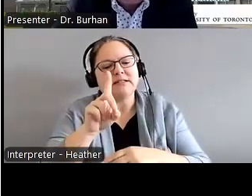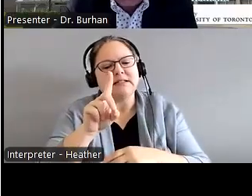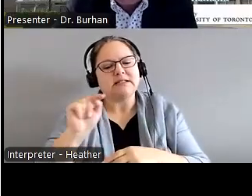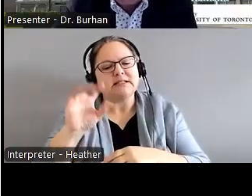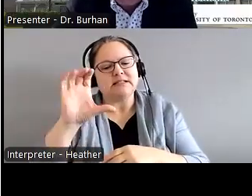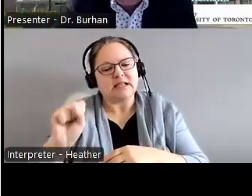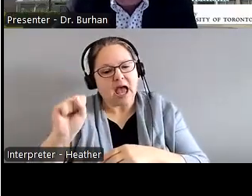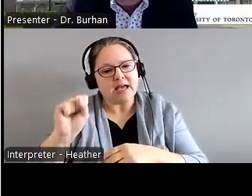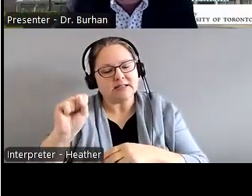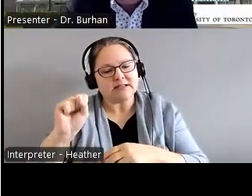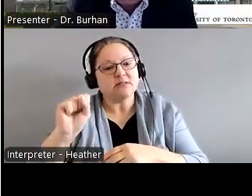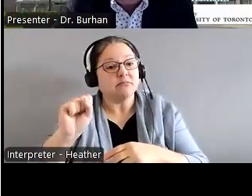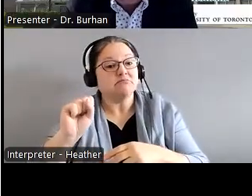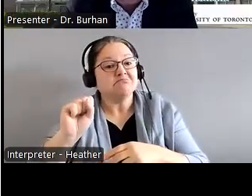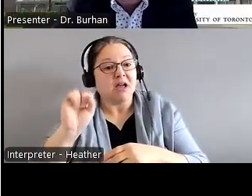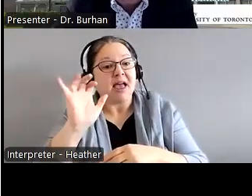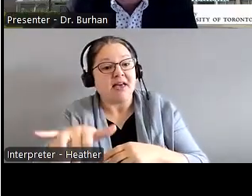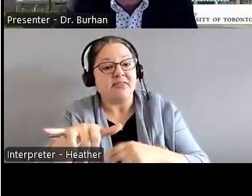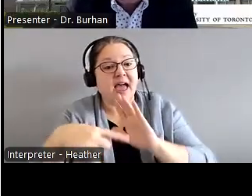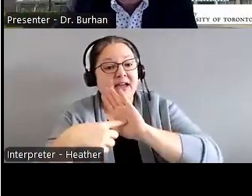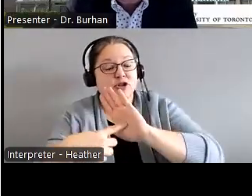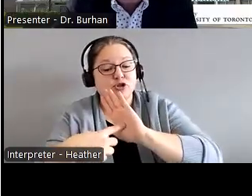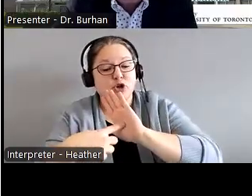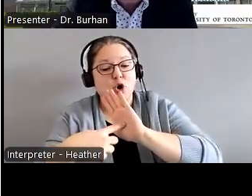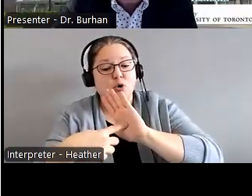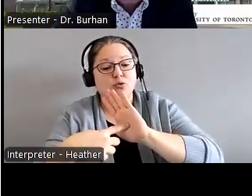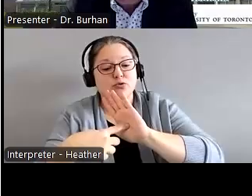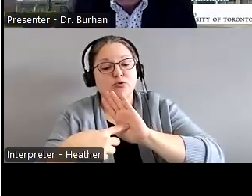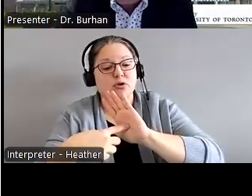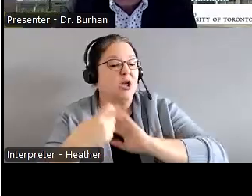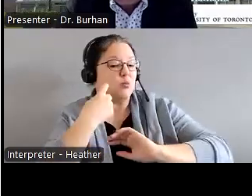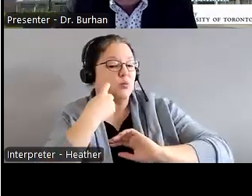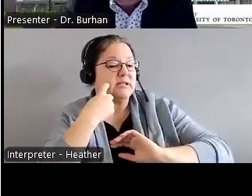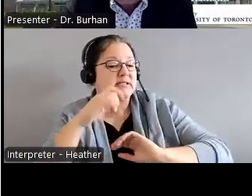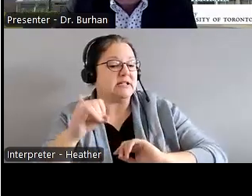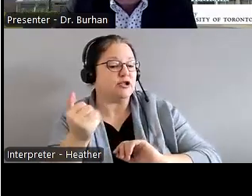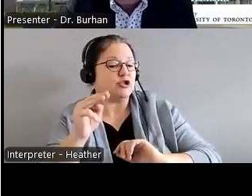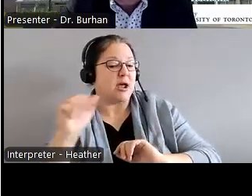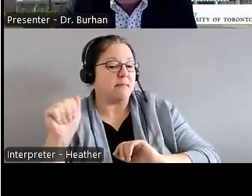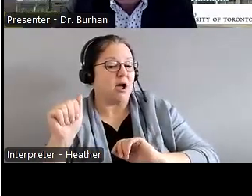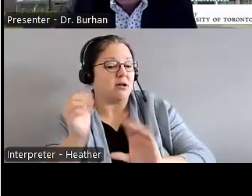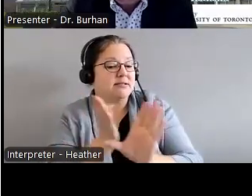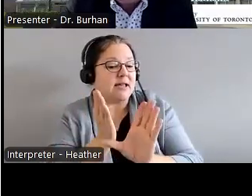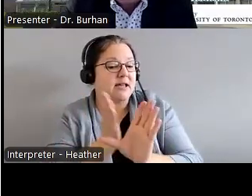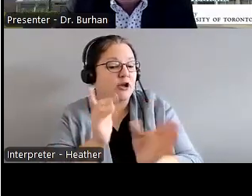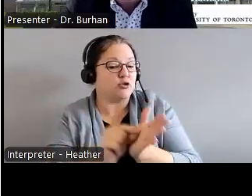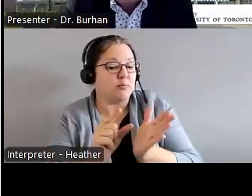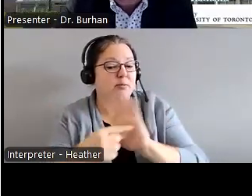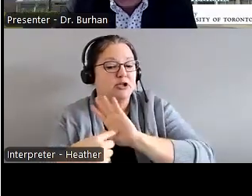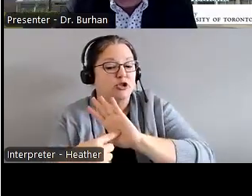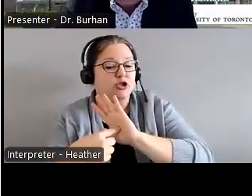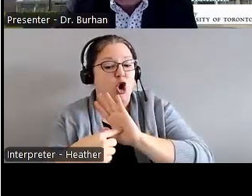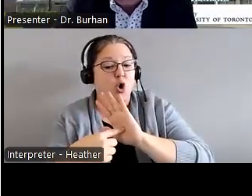that shows that in JAMA Psychiatry published recently, showing that actually there is a large effect size of